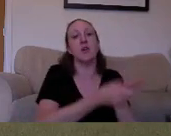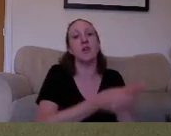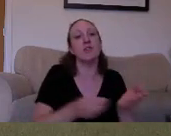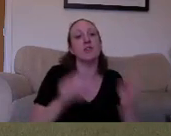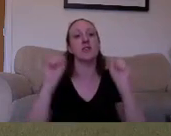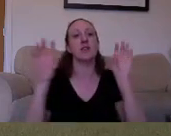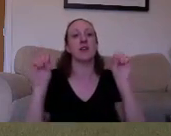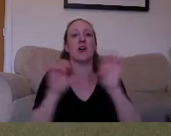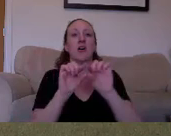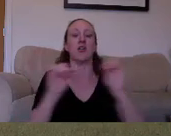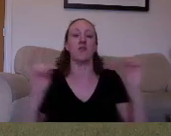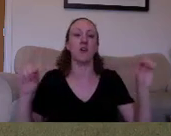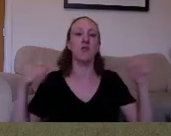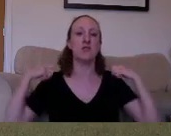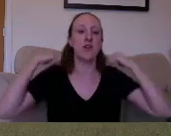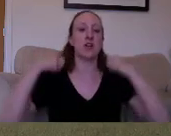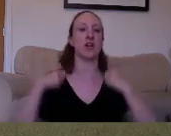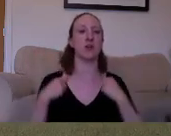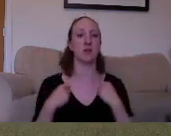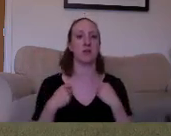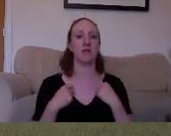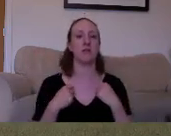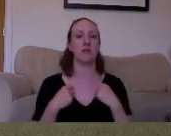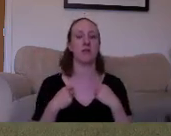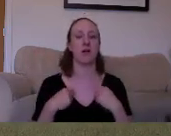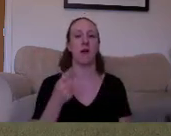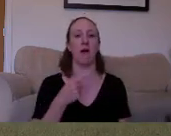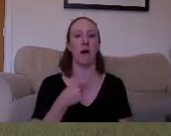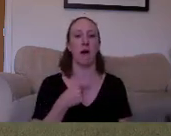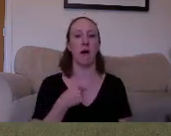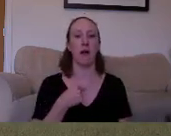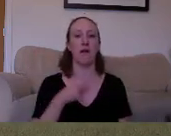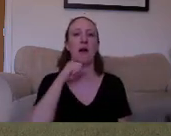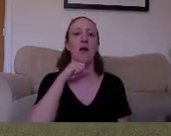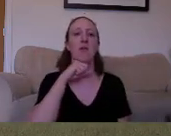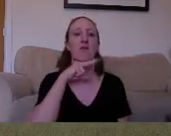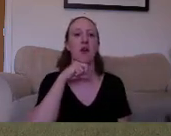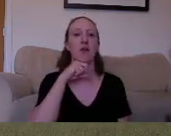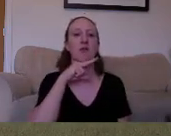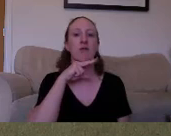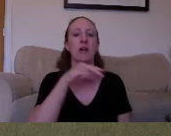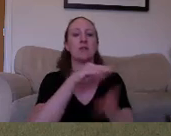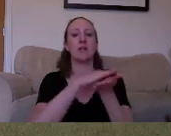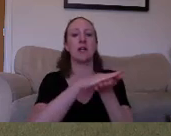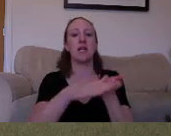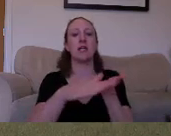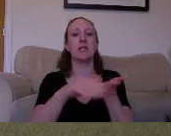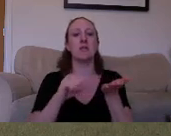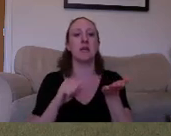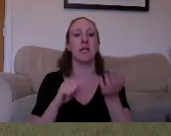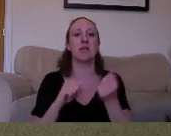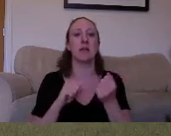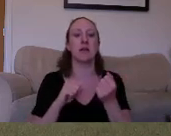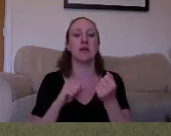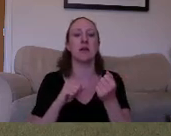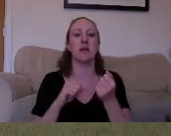the wand on a fold of her cloak, "I am a frog as clean as can